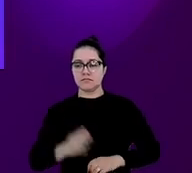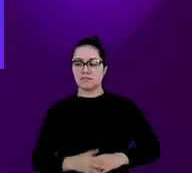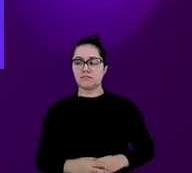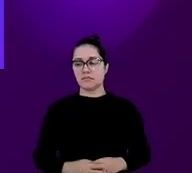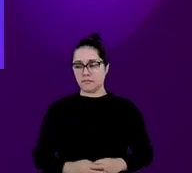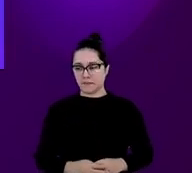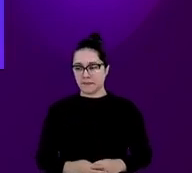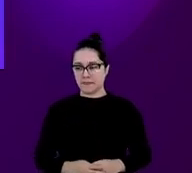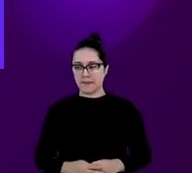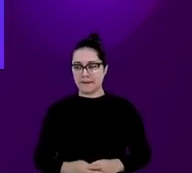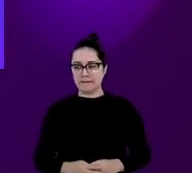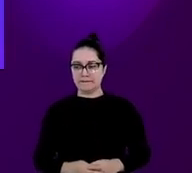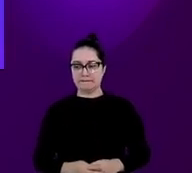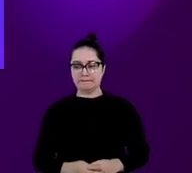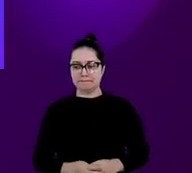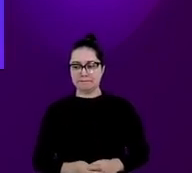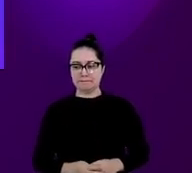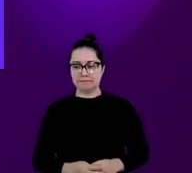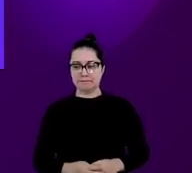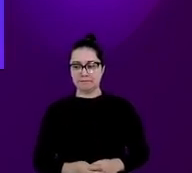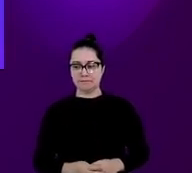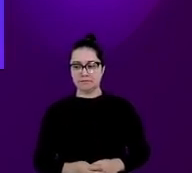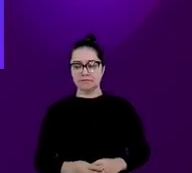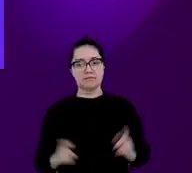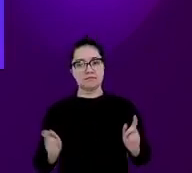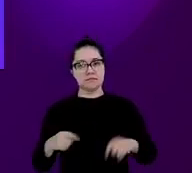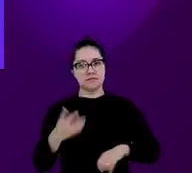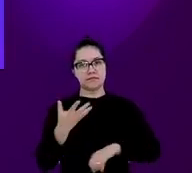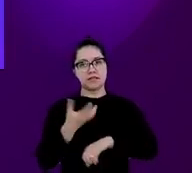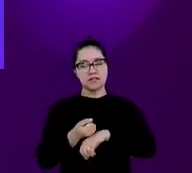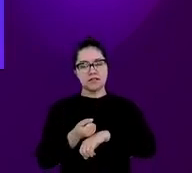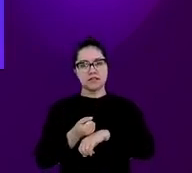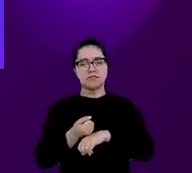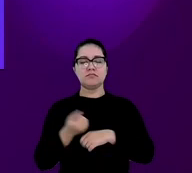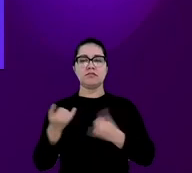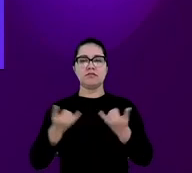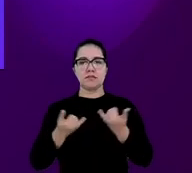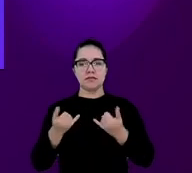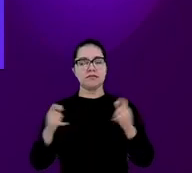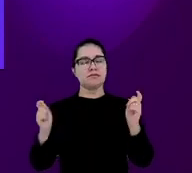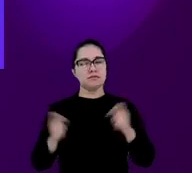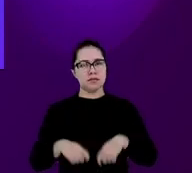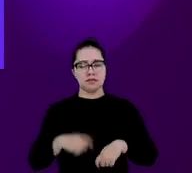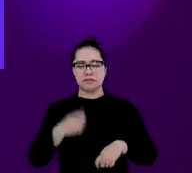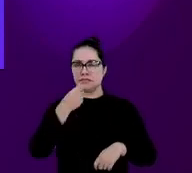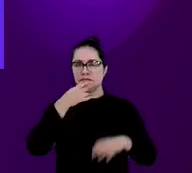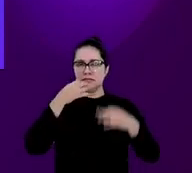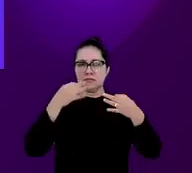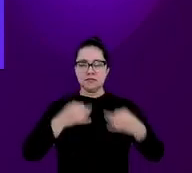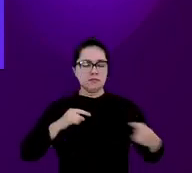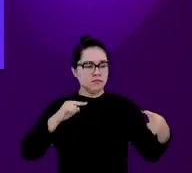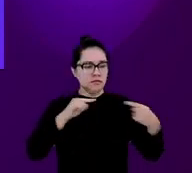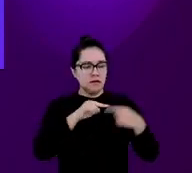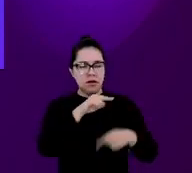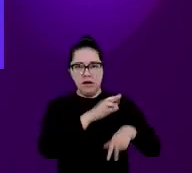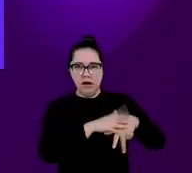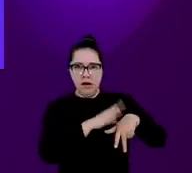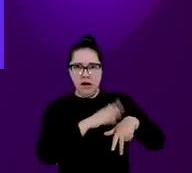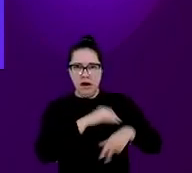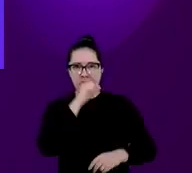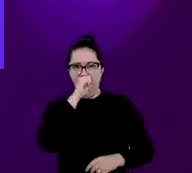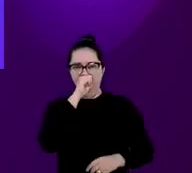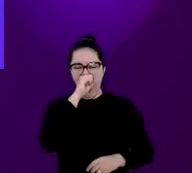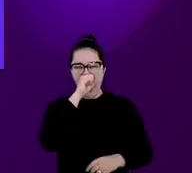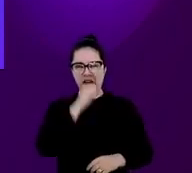that should be used in the patient. And it connects with Bluetooth to the light